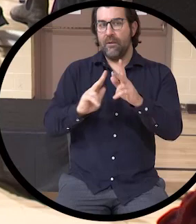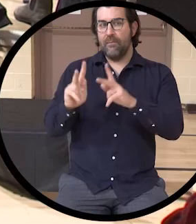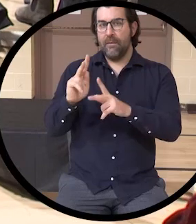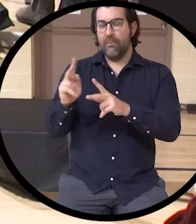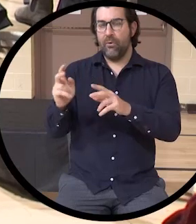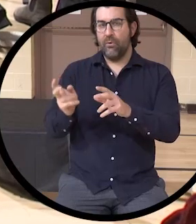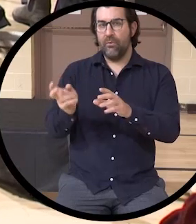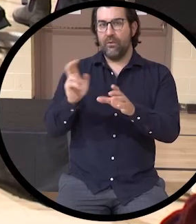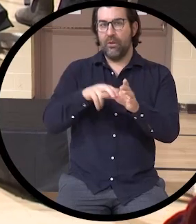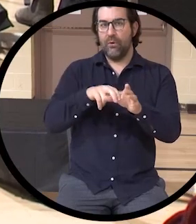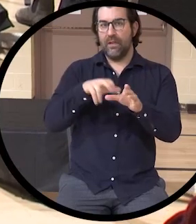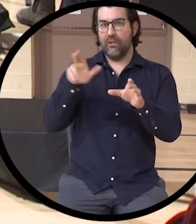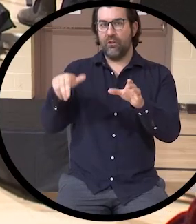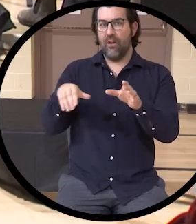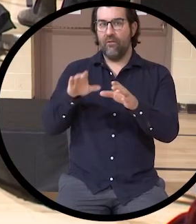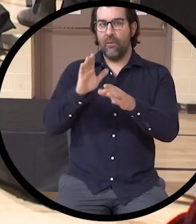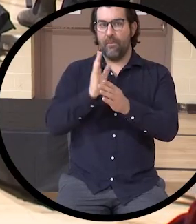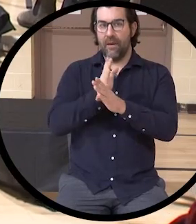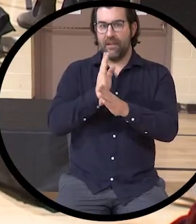and unloading from the bus.